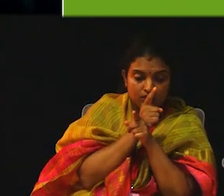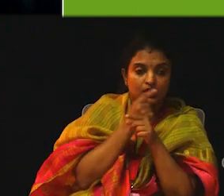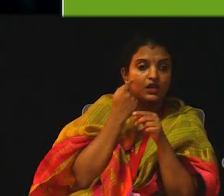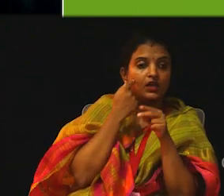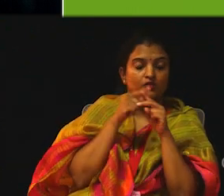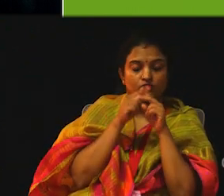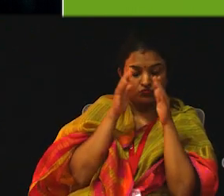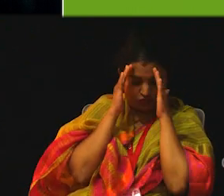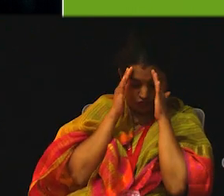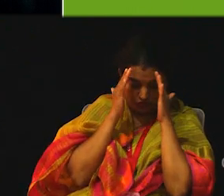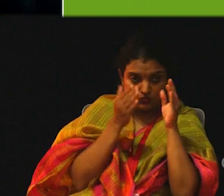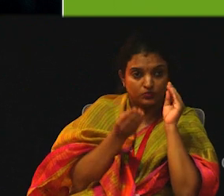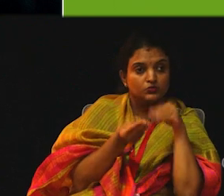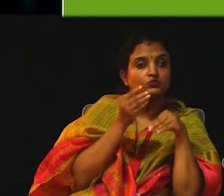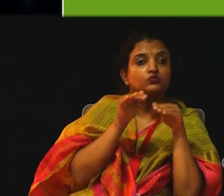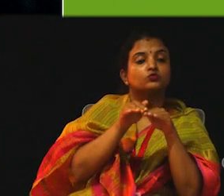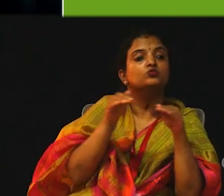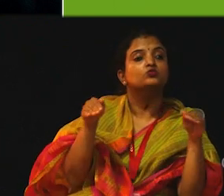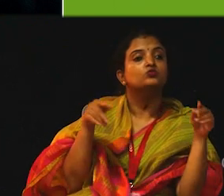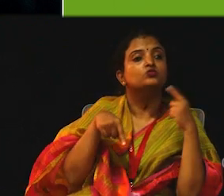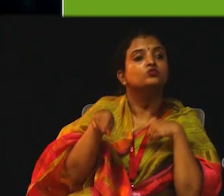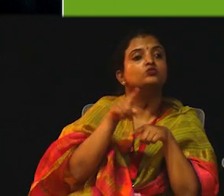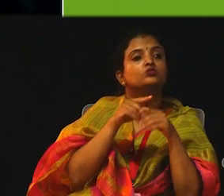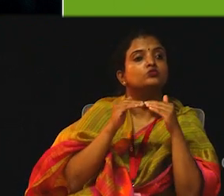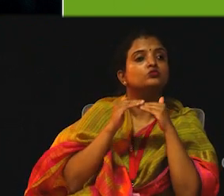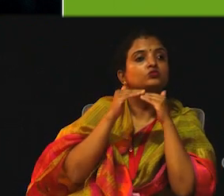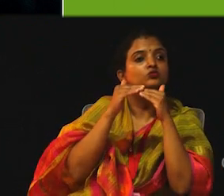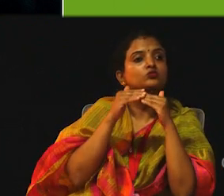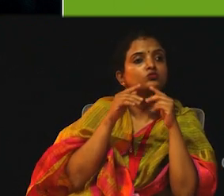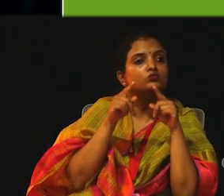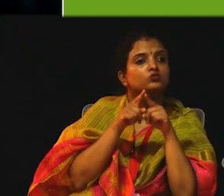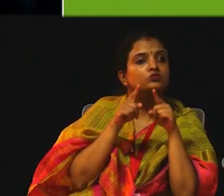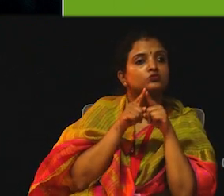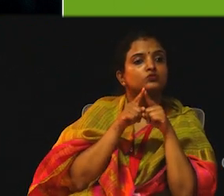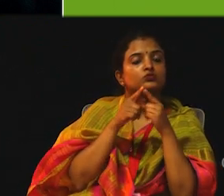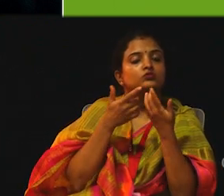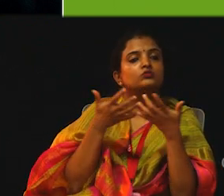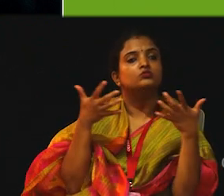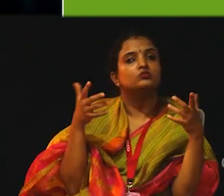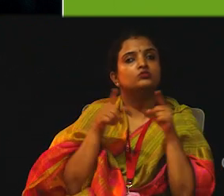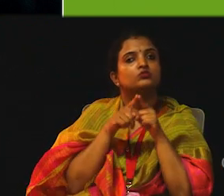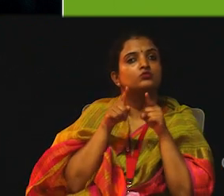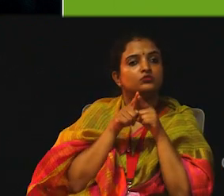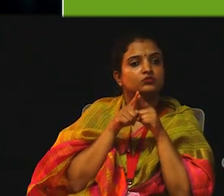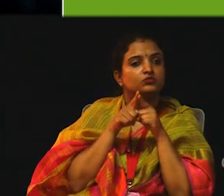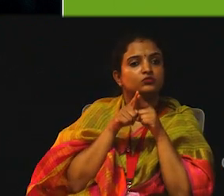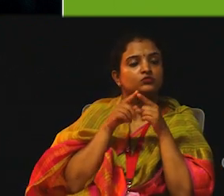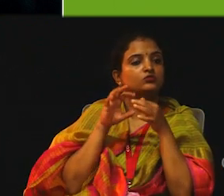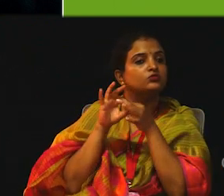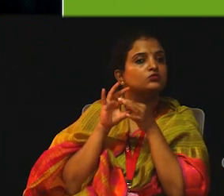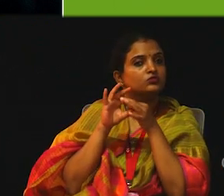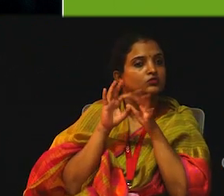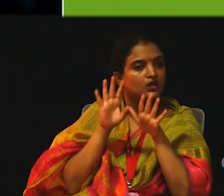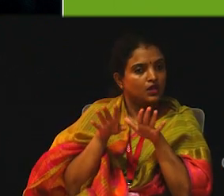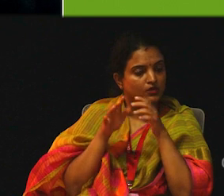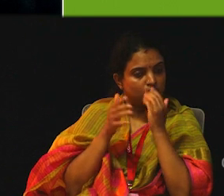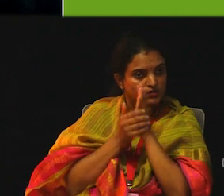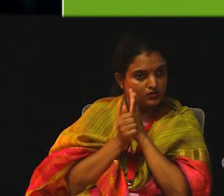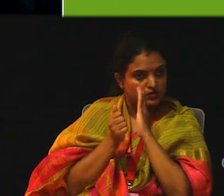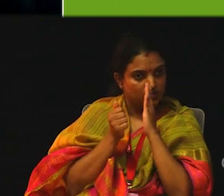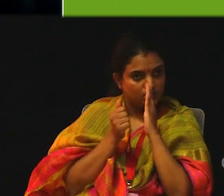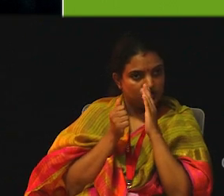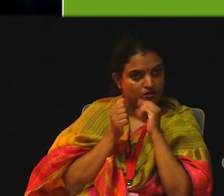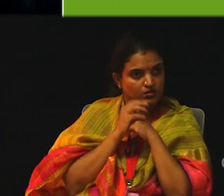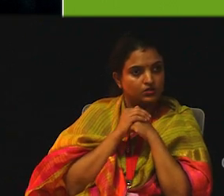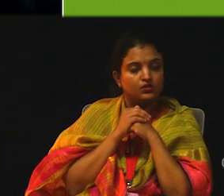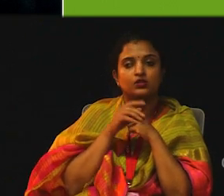explicitly focuses student attention on generic and transferable cognitive skills. The